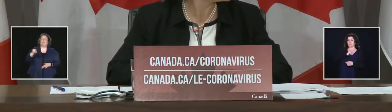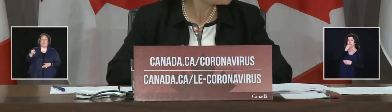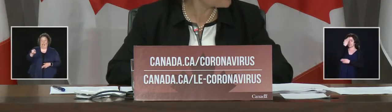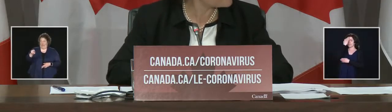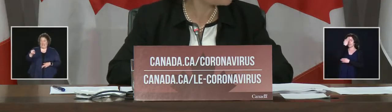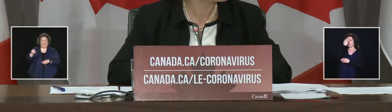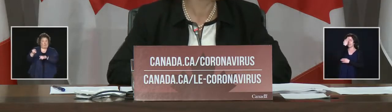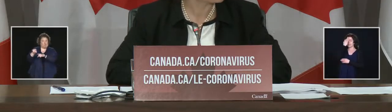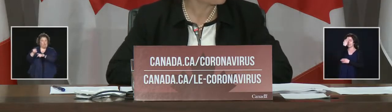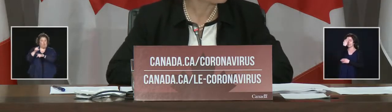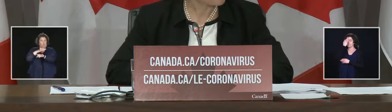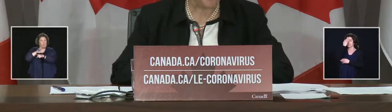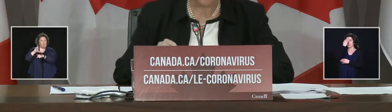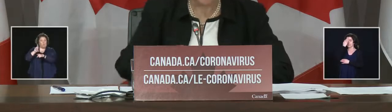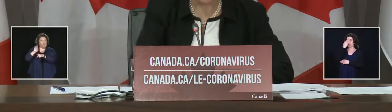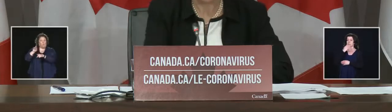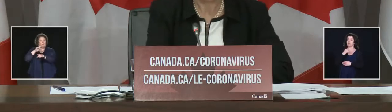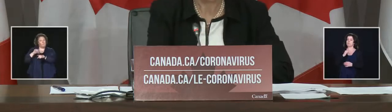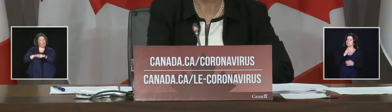Alberta